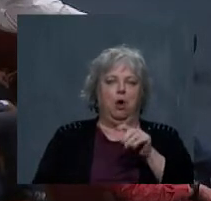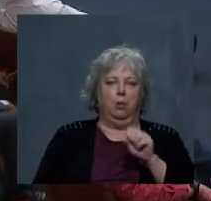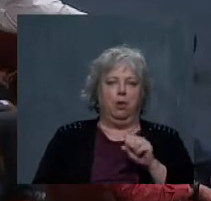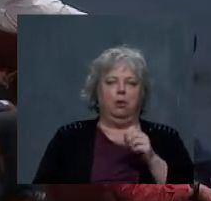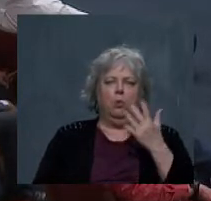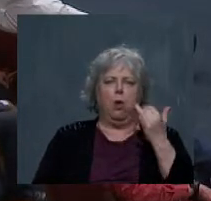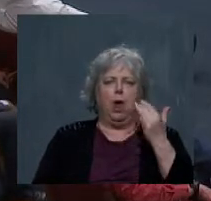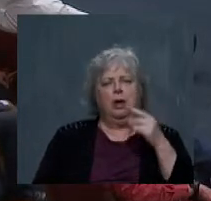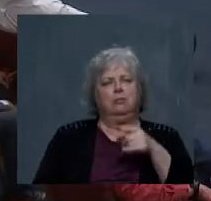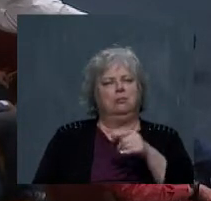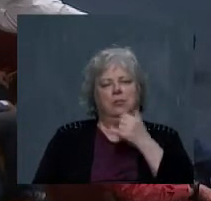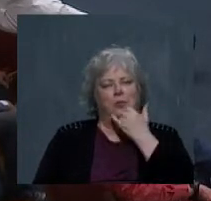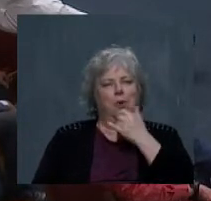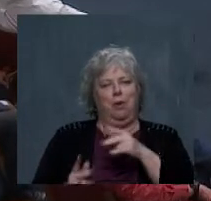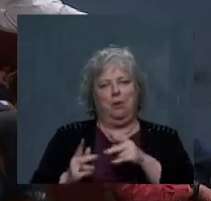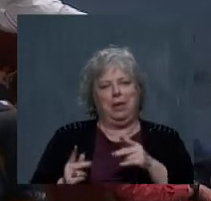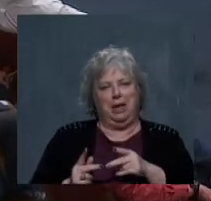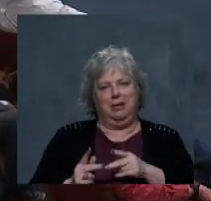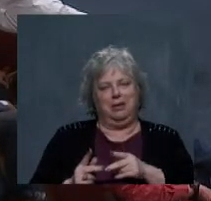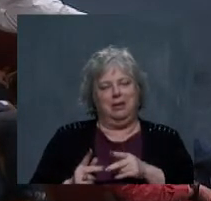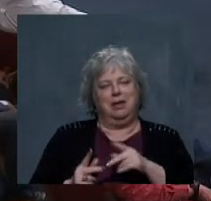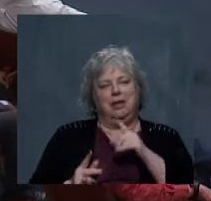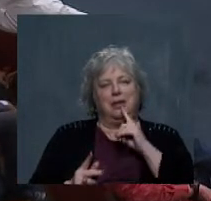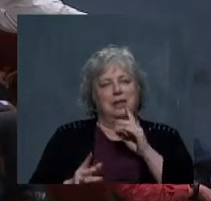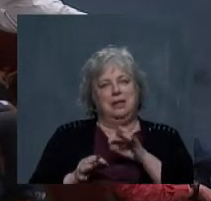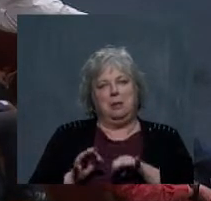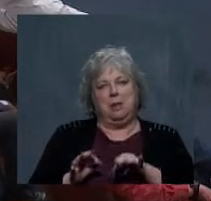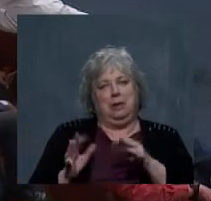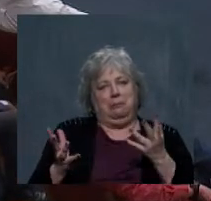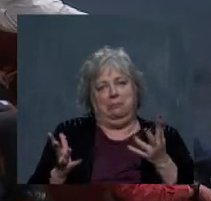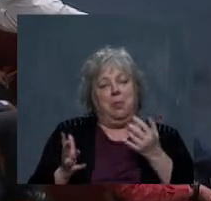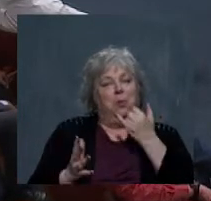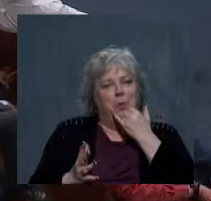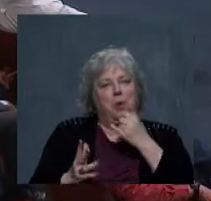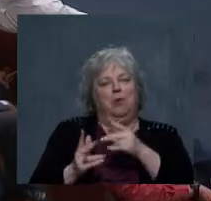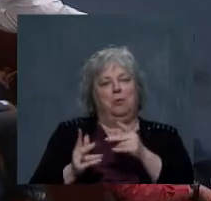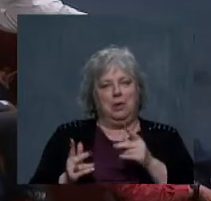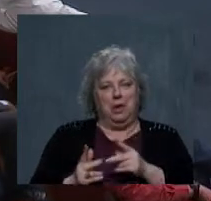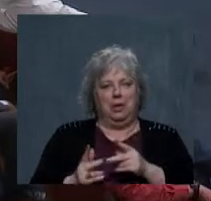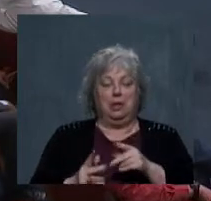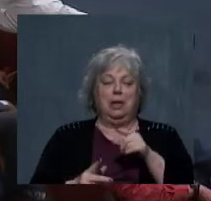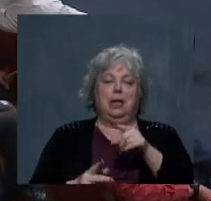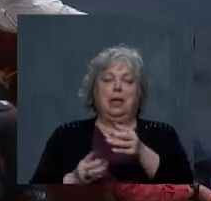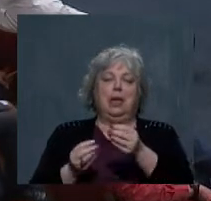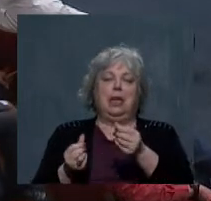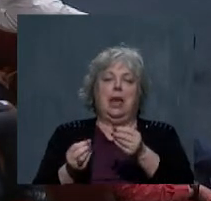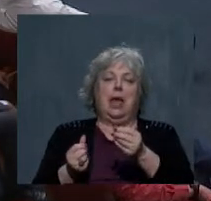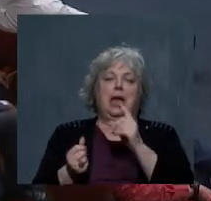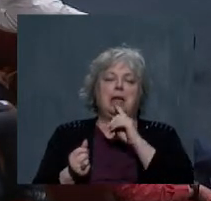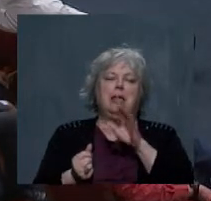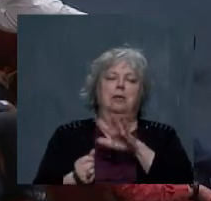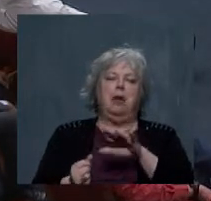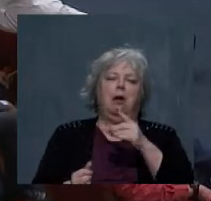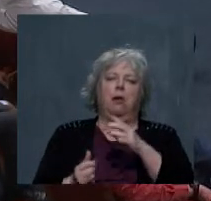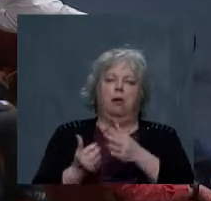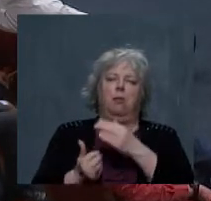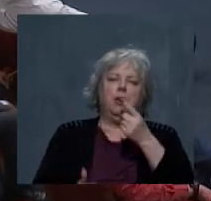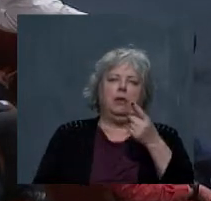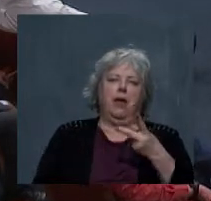because this is the wrong place. This is simply the wrong place. This land is at least almost half of